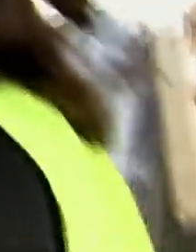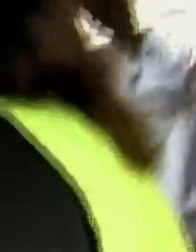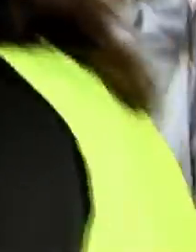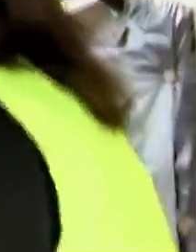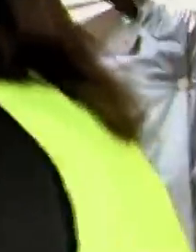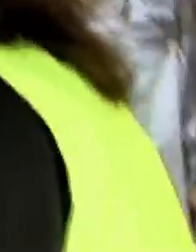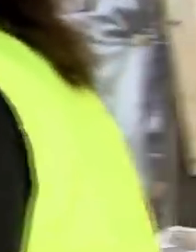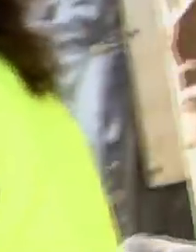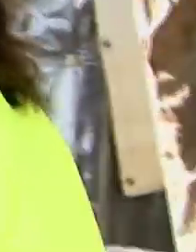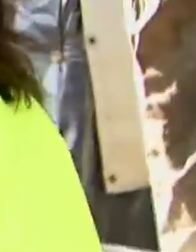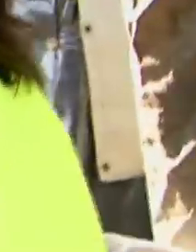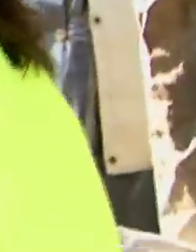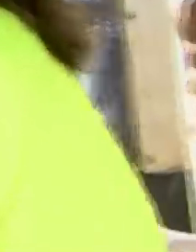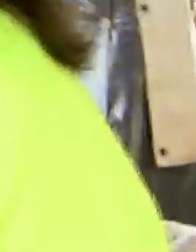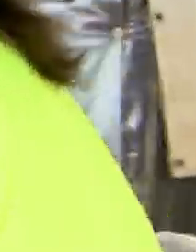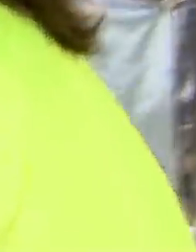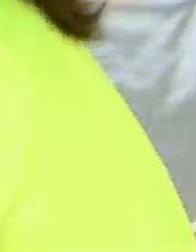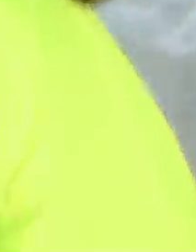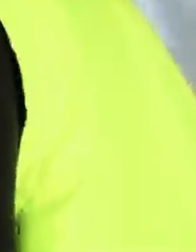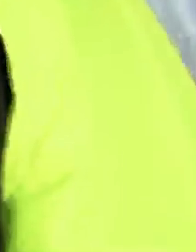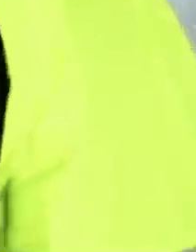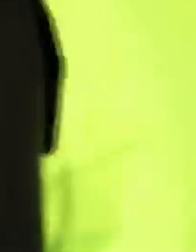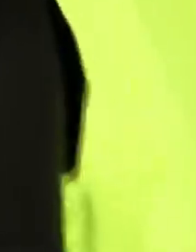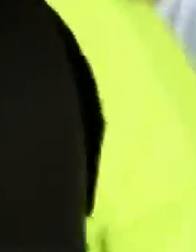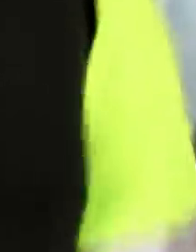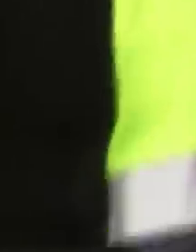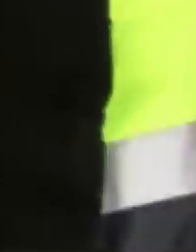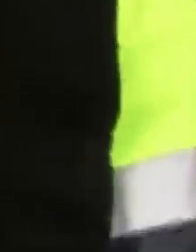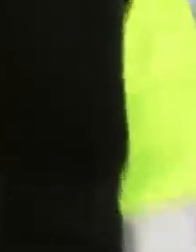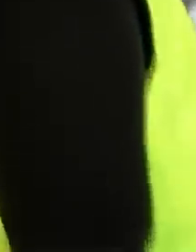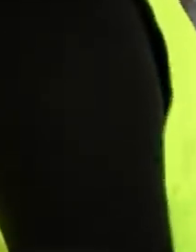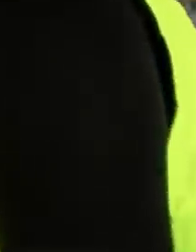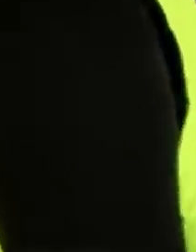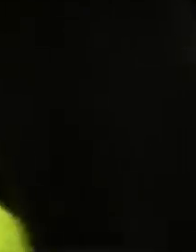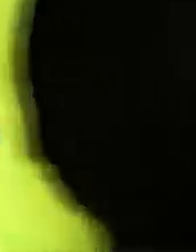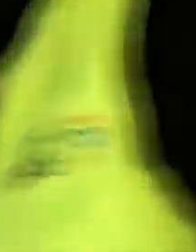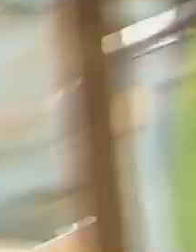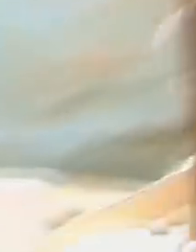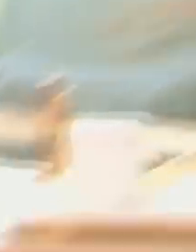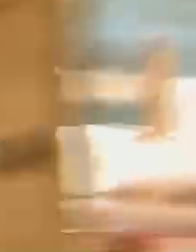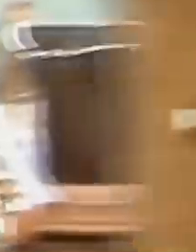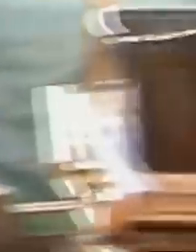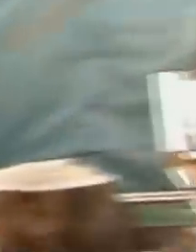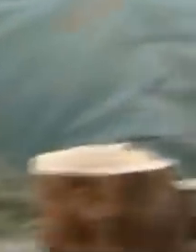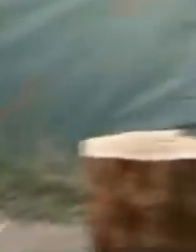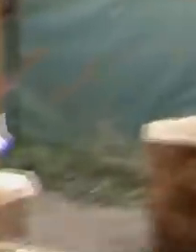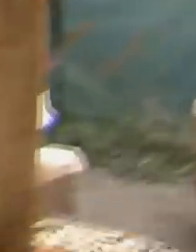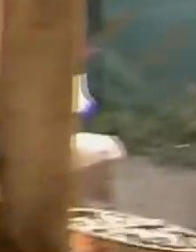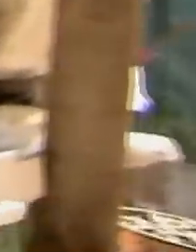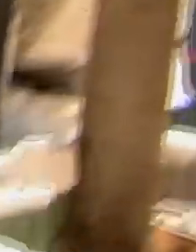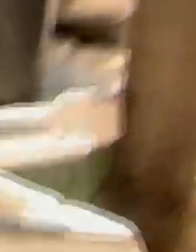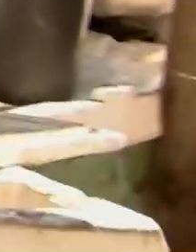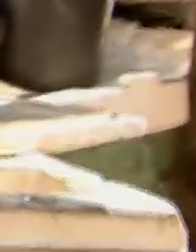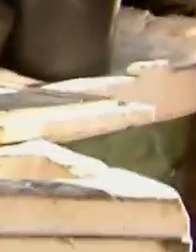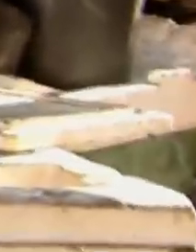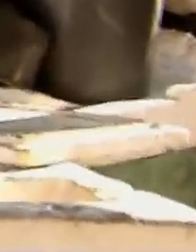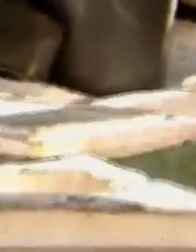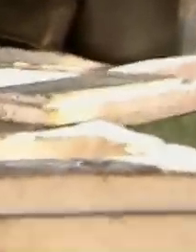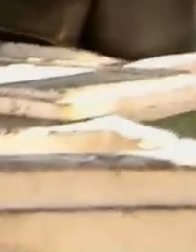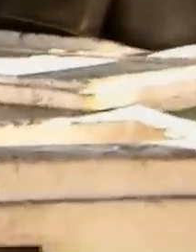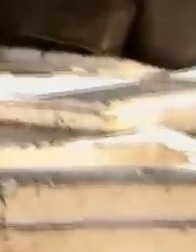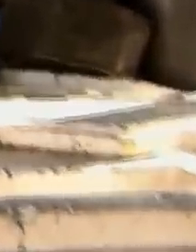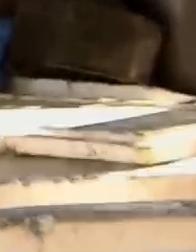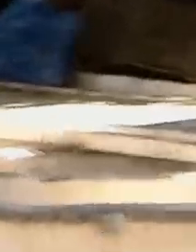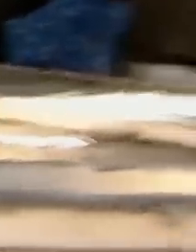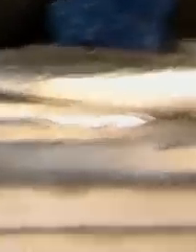which these refugees were living here, just to give you a little bit of a glimpse of what was